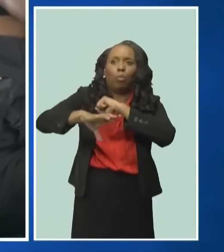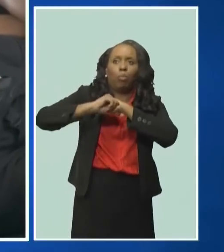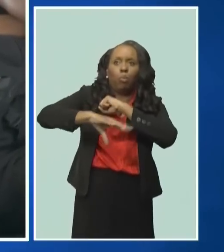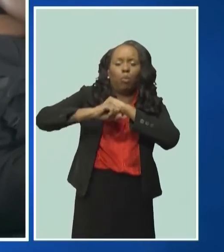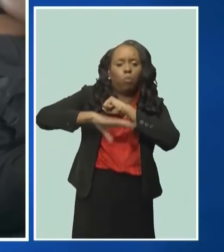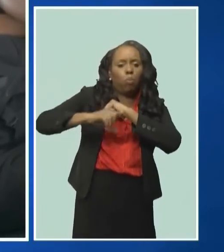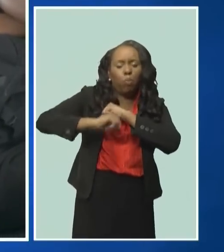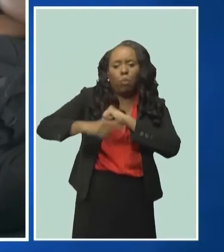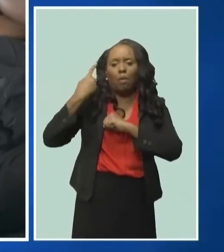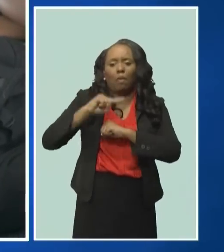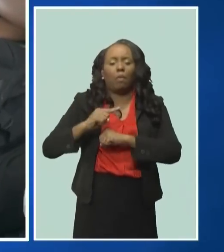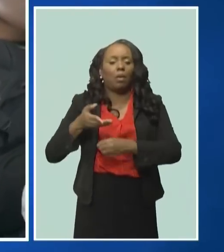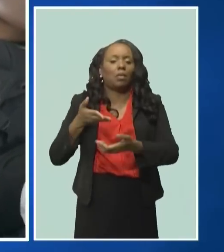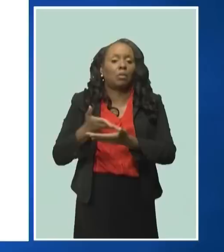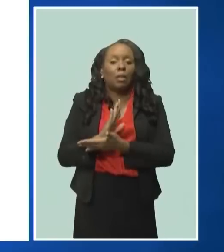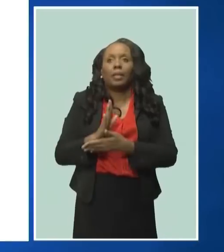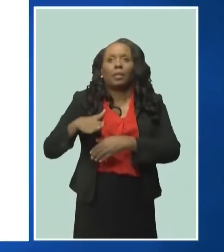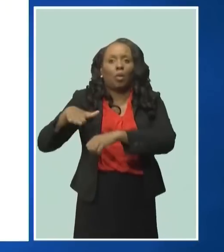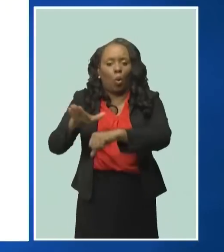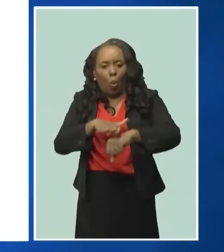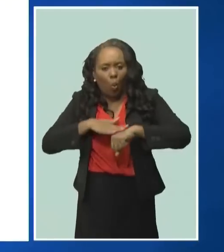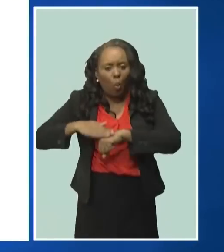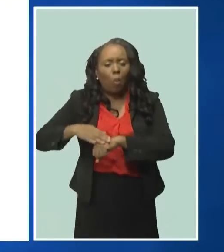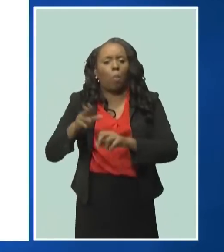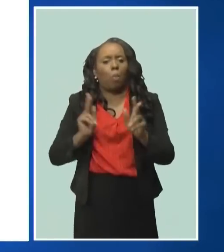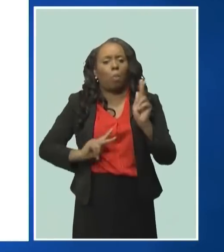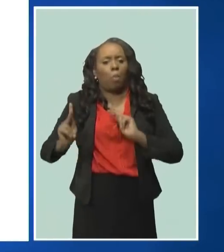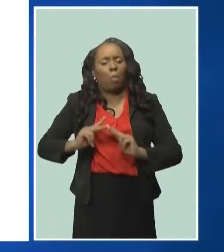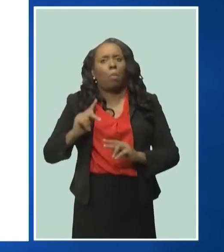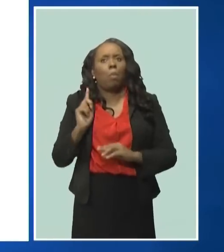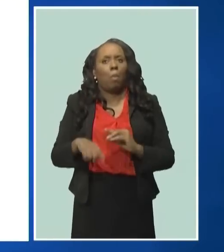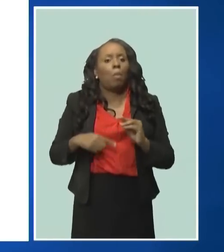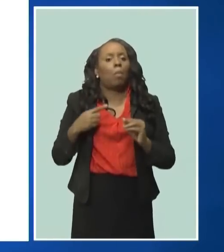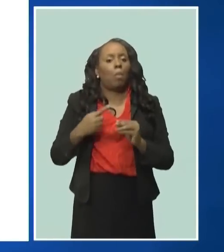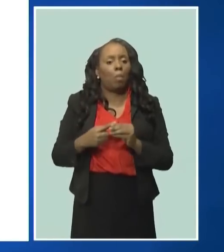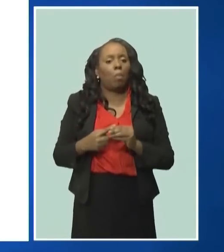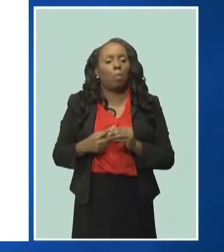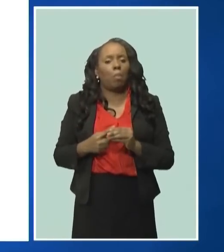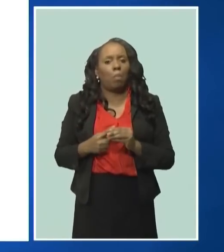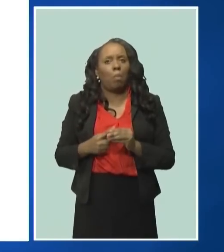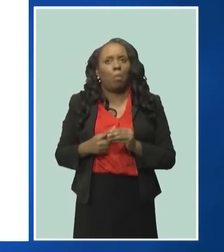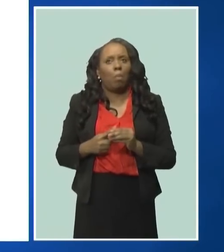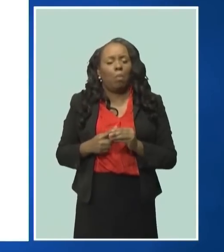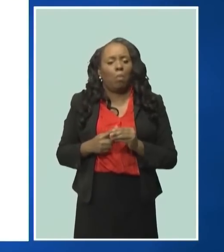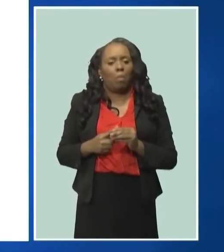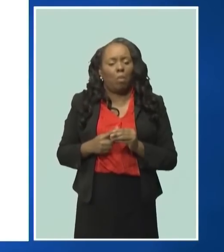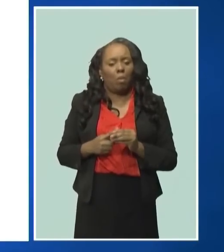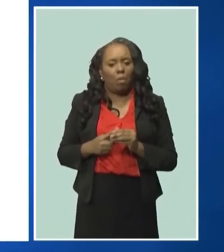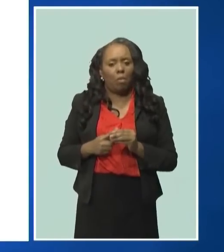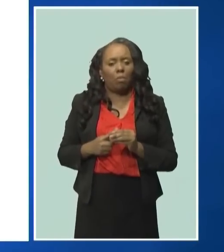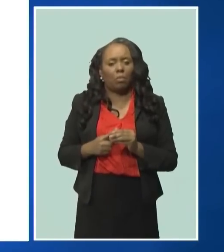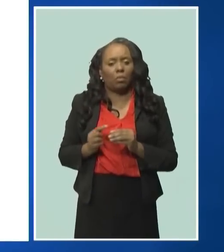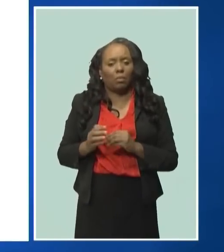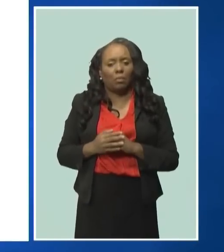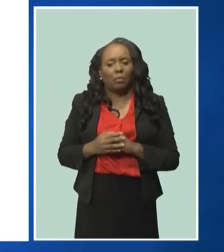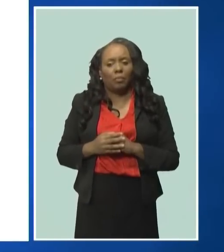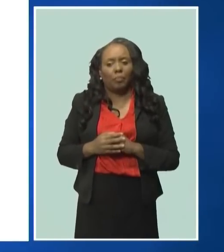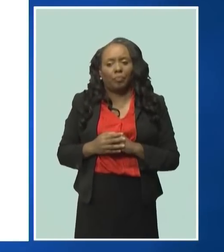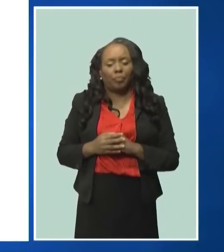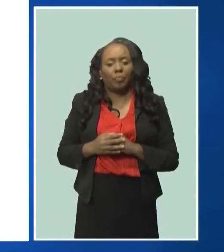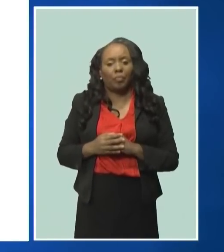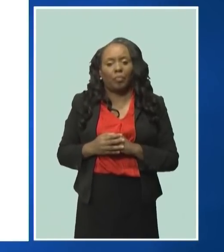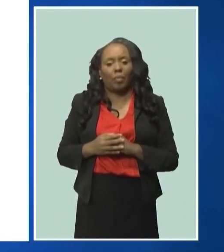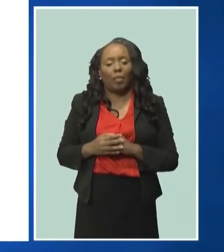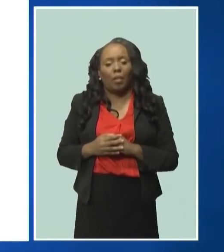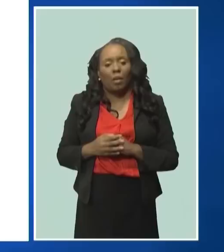the right to warn people about what we know will have long-term consequences for the person,